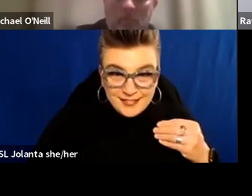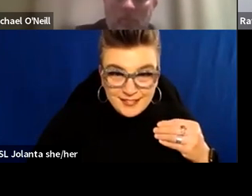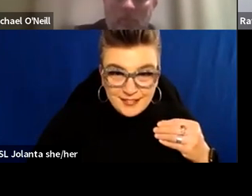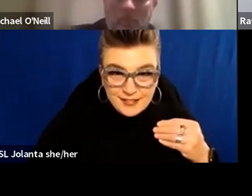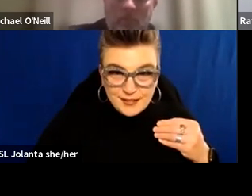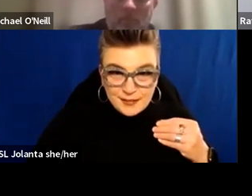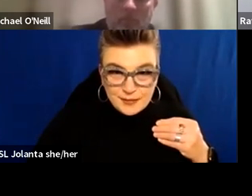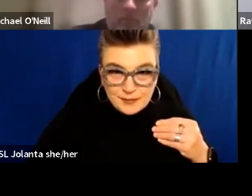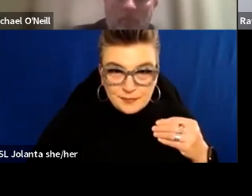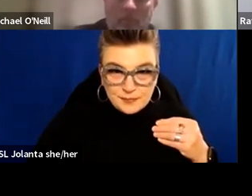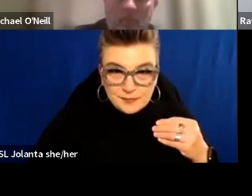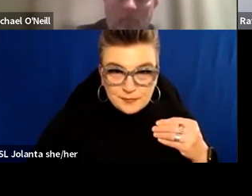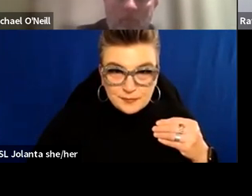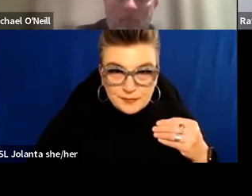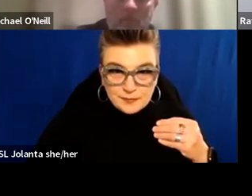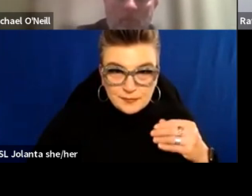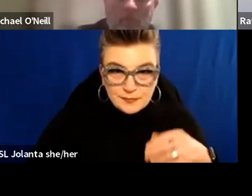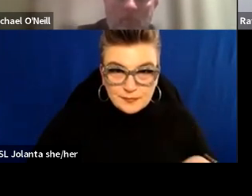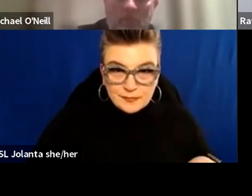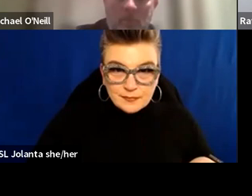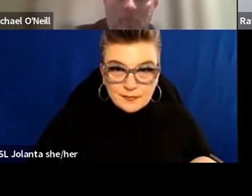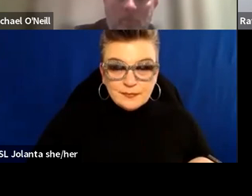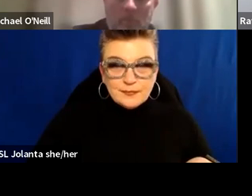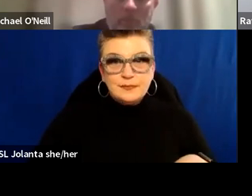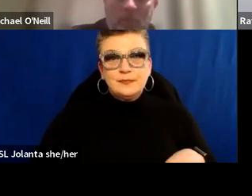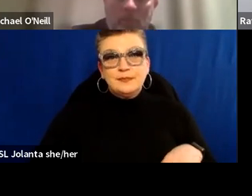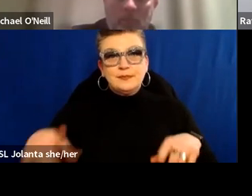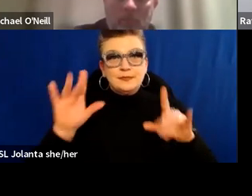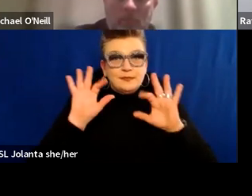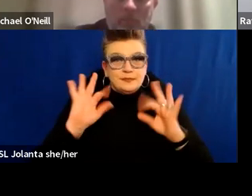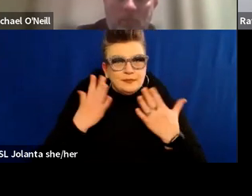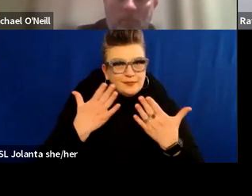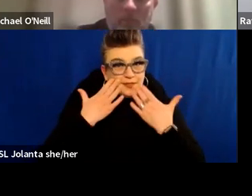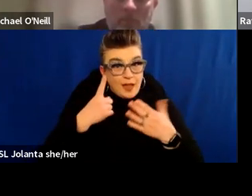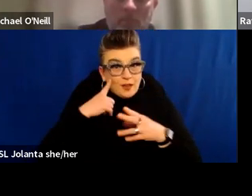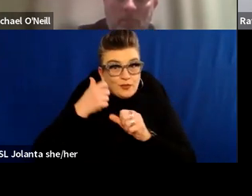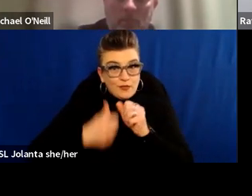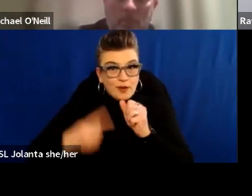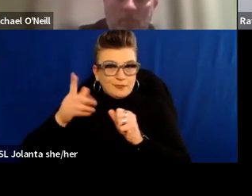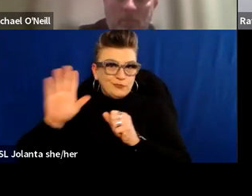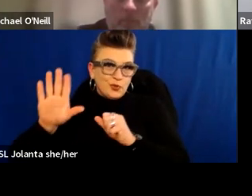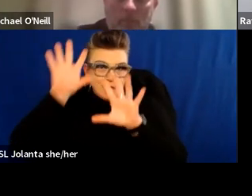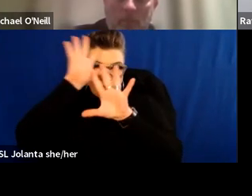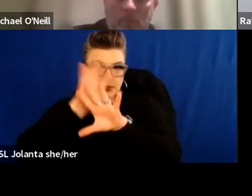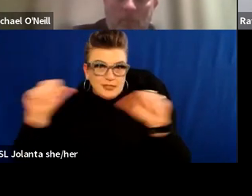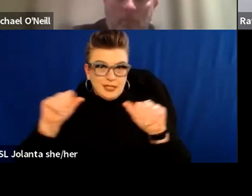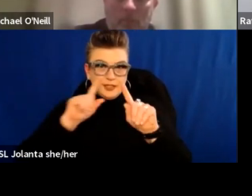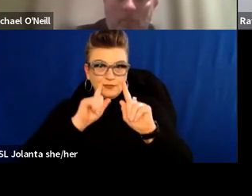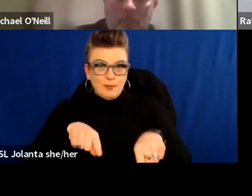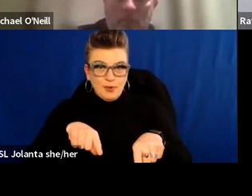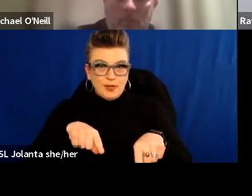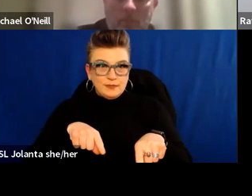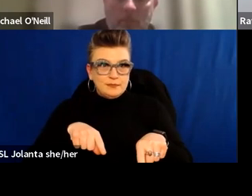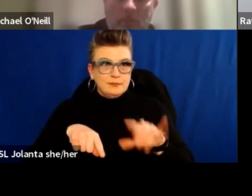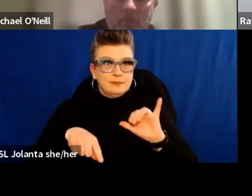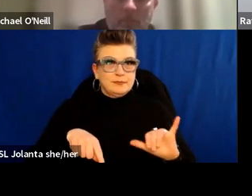it up to questions and discussion from the committee i'd like to remind my colleagues about our agreed upon norm that